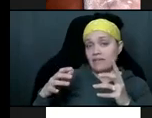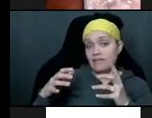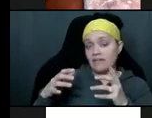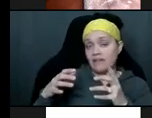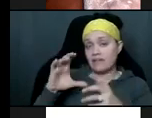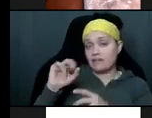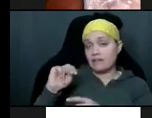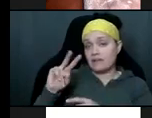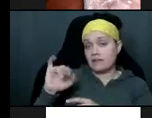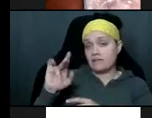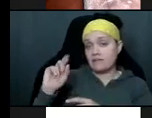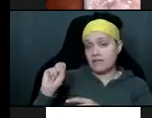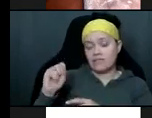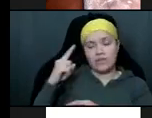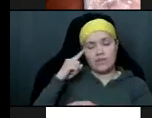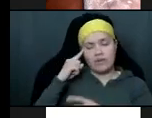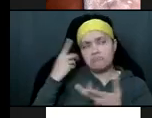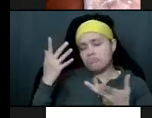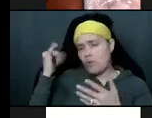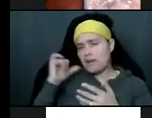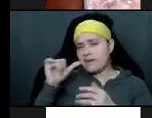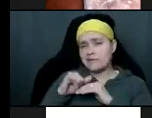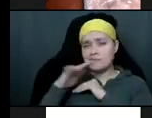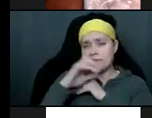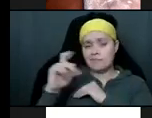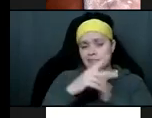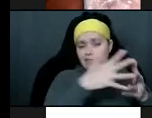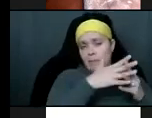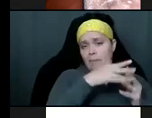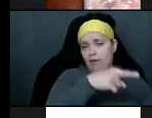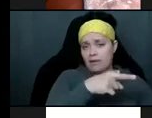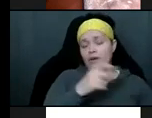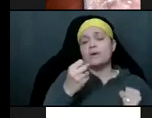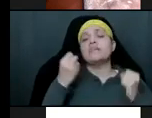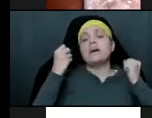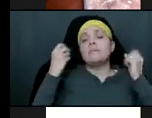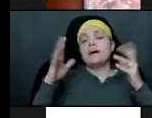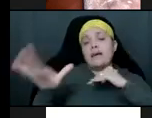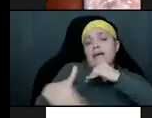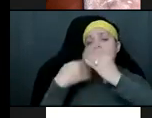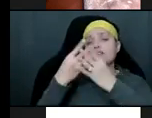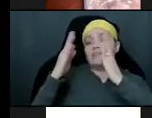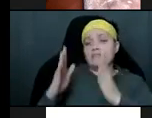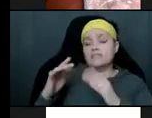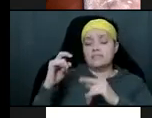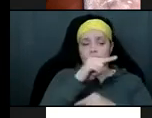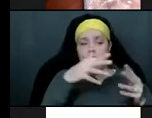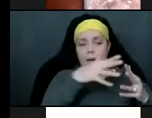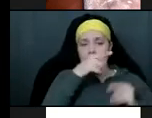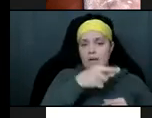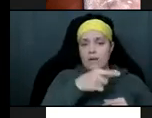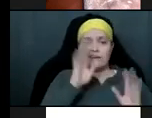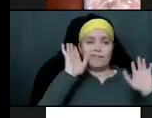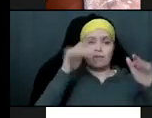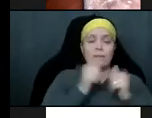nearby. And so they thought, well, we'll just send them to America. We'll send a bunch of extra convicts to America. They'll be